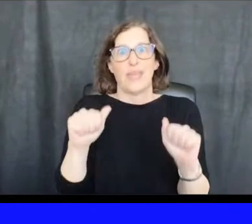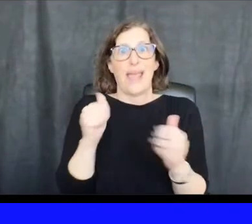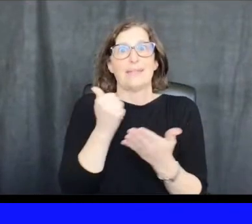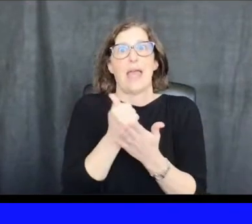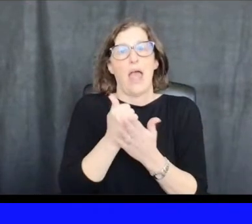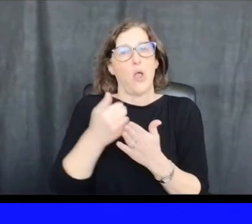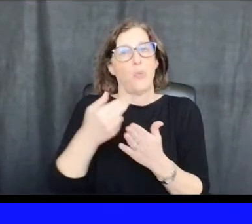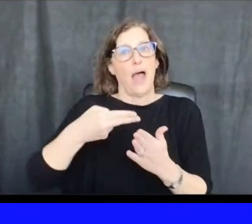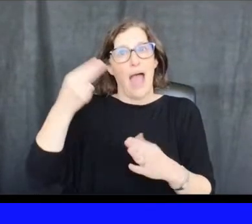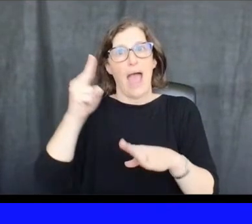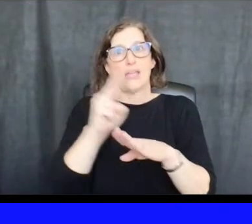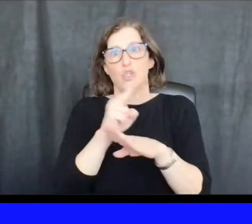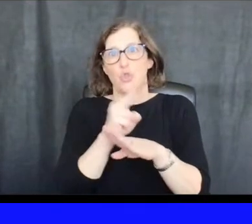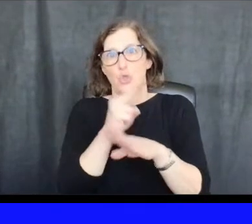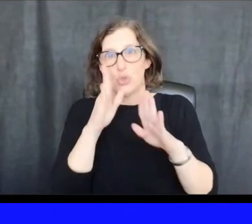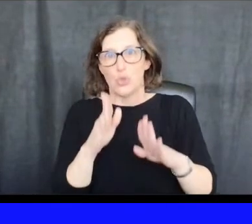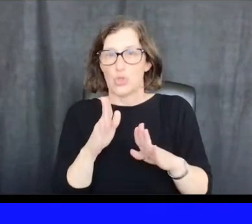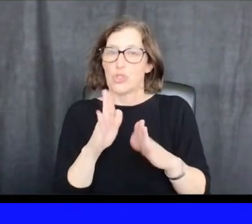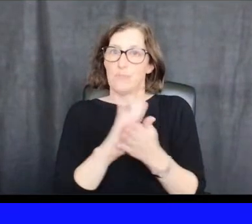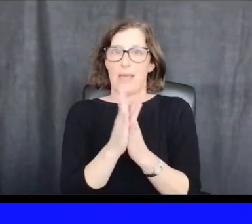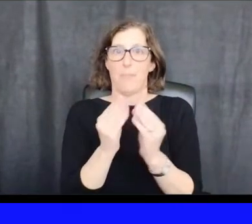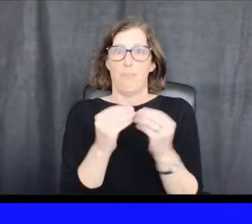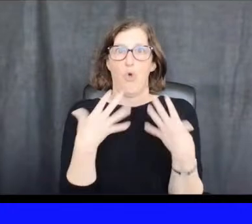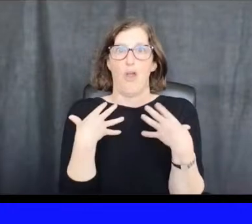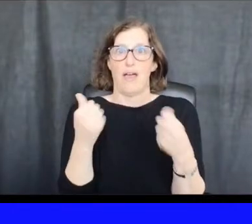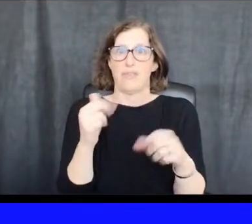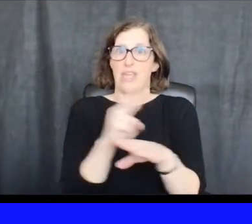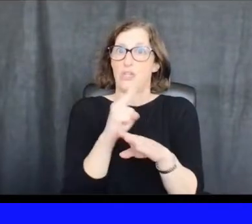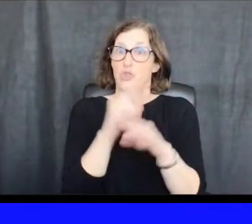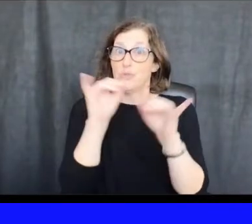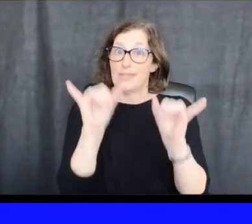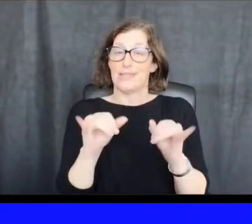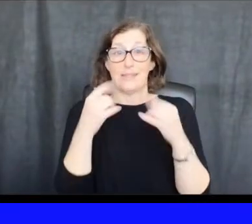but there are many reasons it's problematic, right?